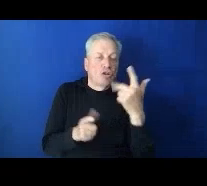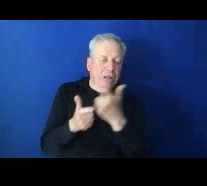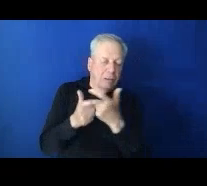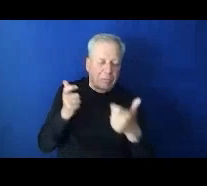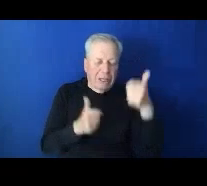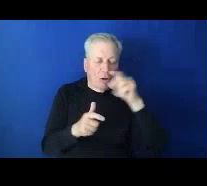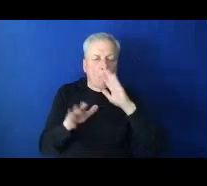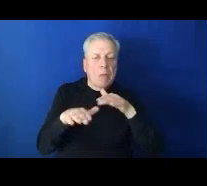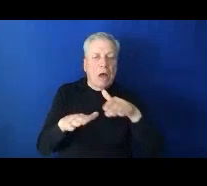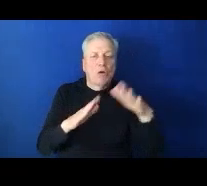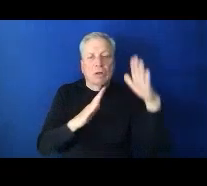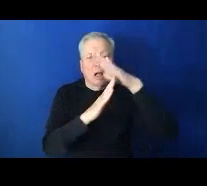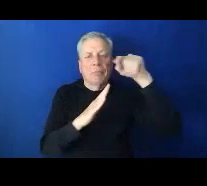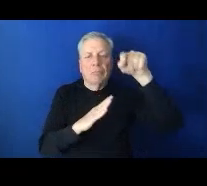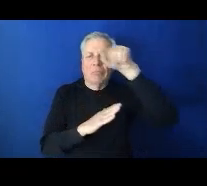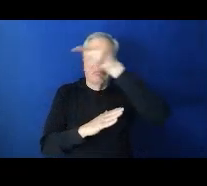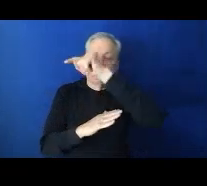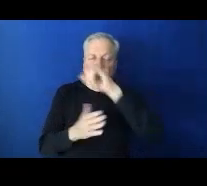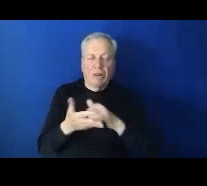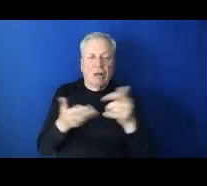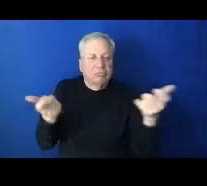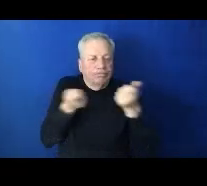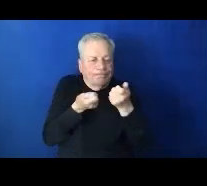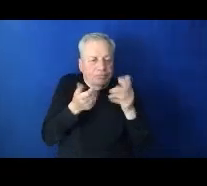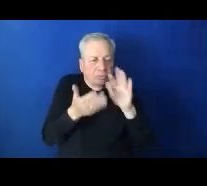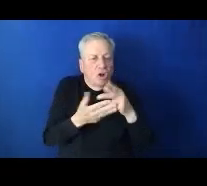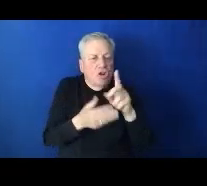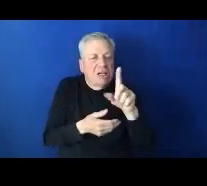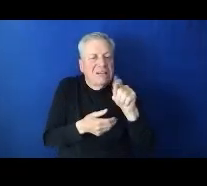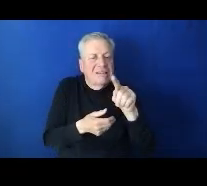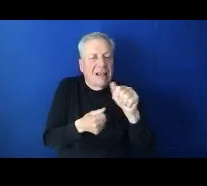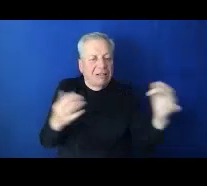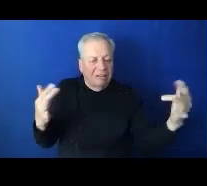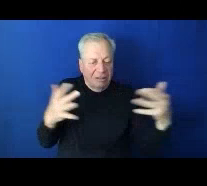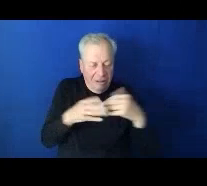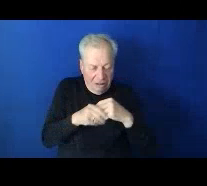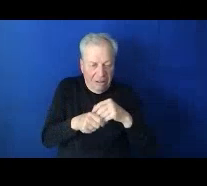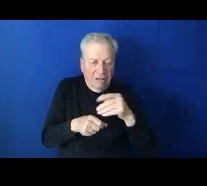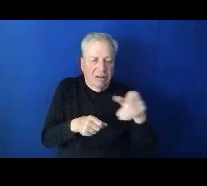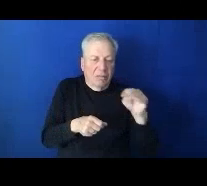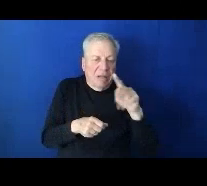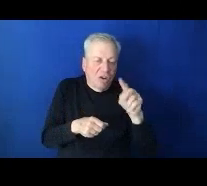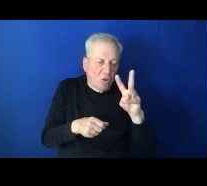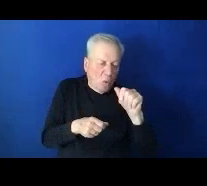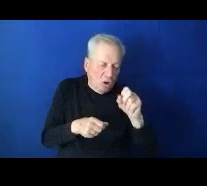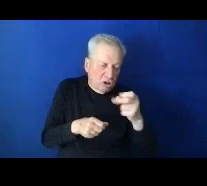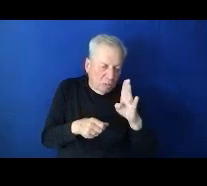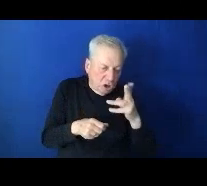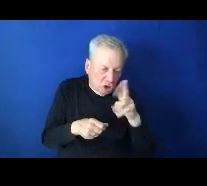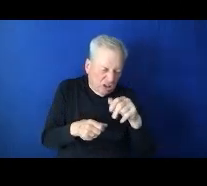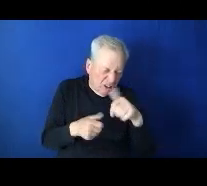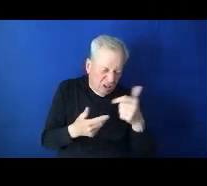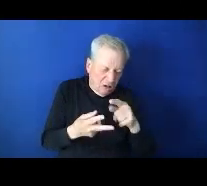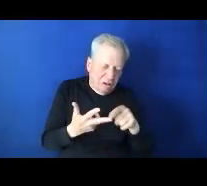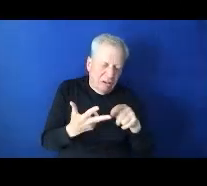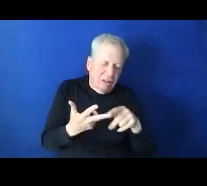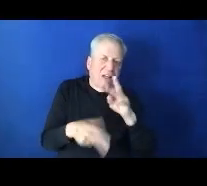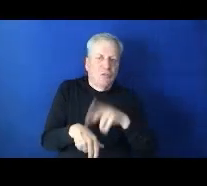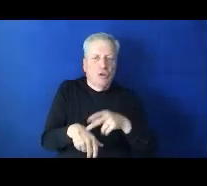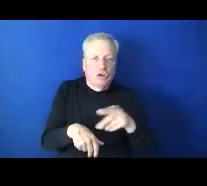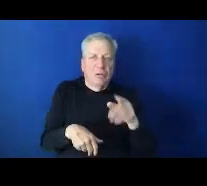mountaintop telemetry sites that pull in data. Sawtell Peak is one of them. Mount Washburn is another one. And then Horse Butte